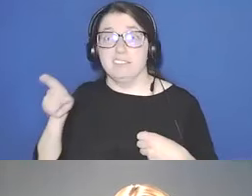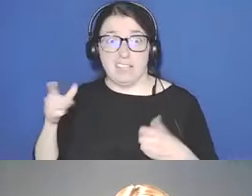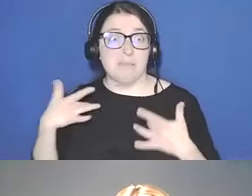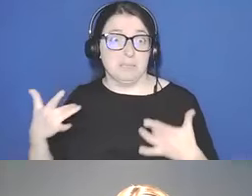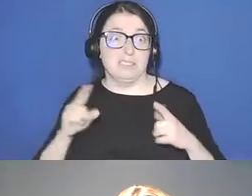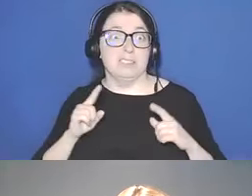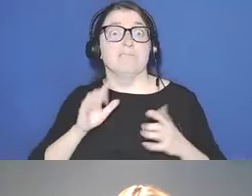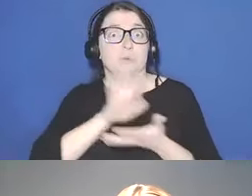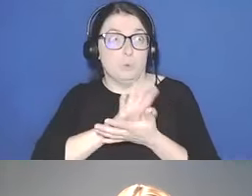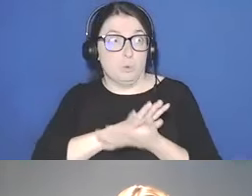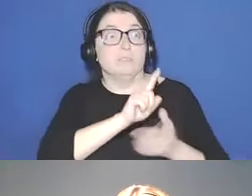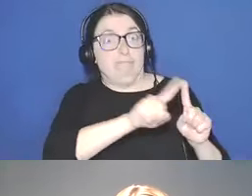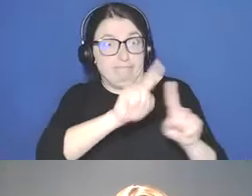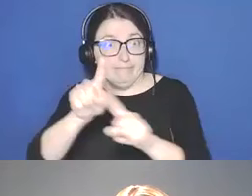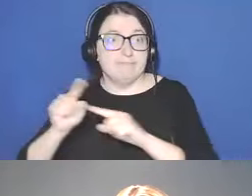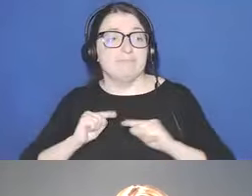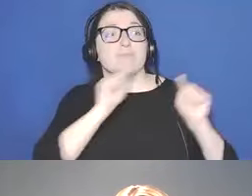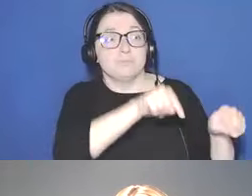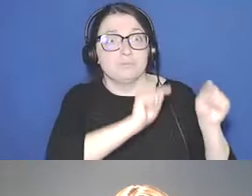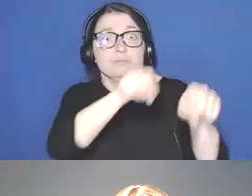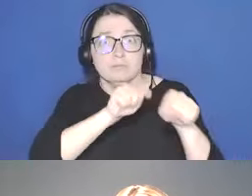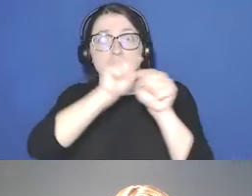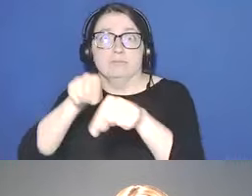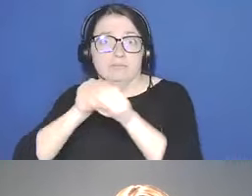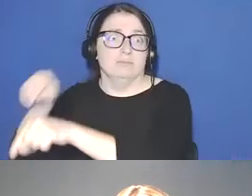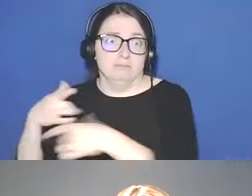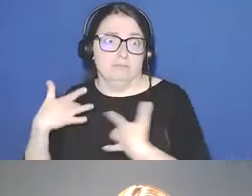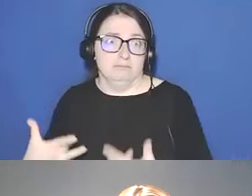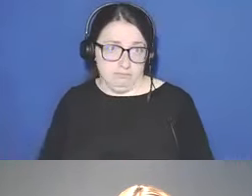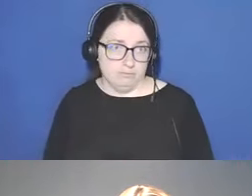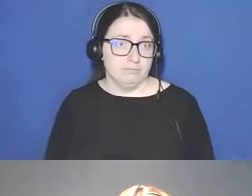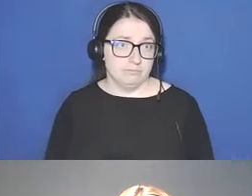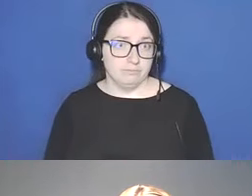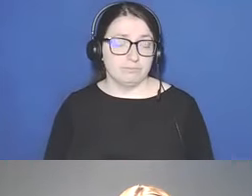of they're embedded inside the school.